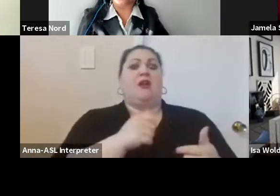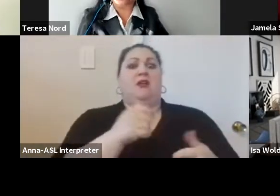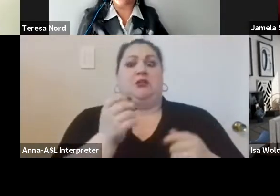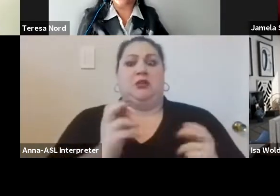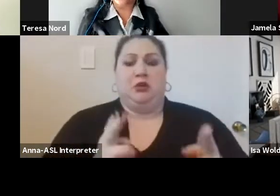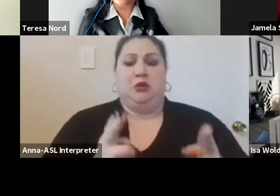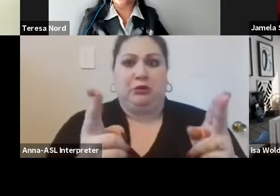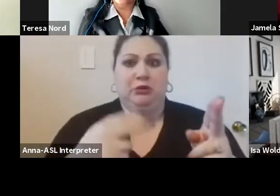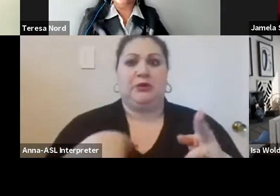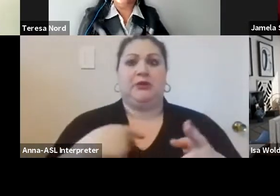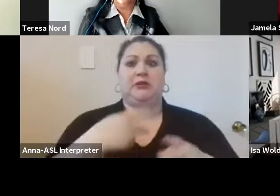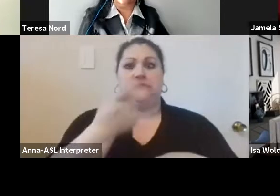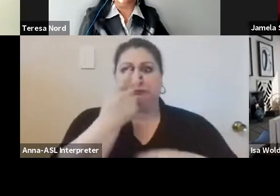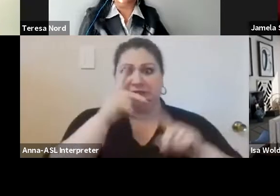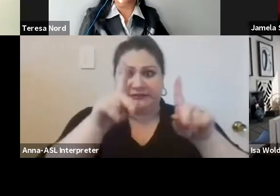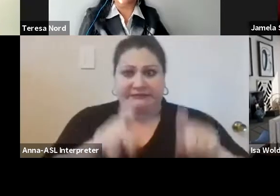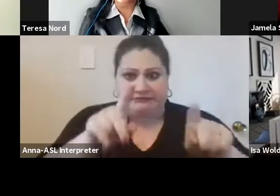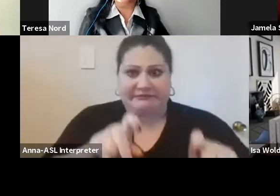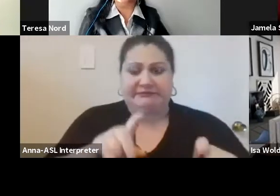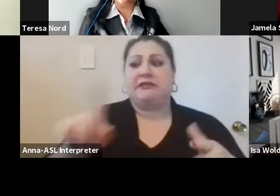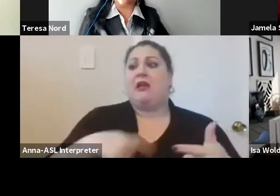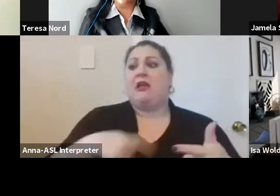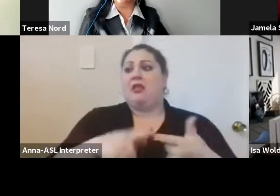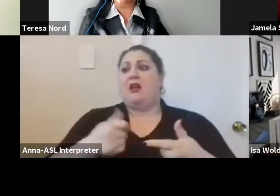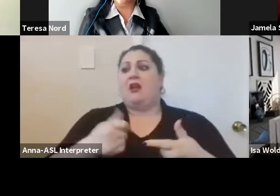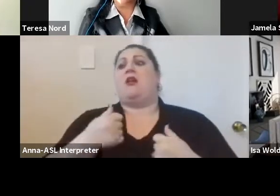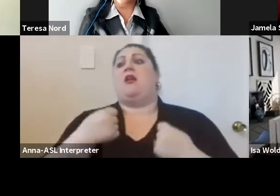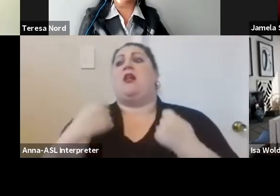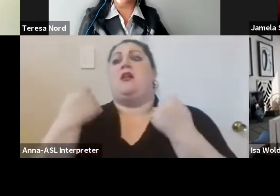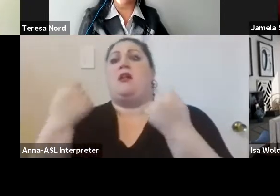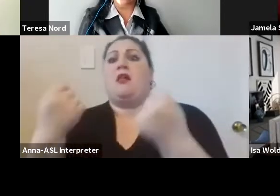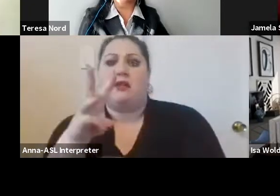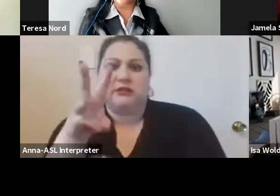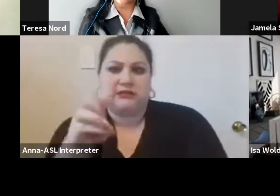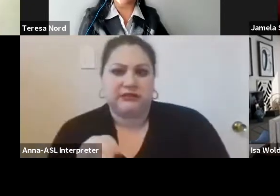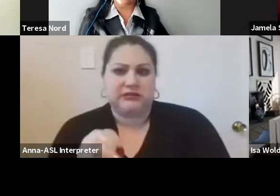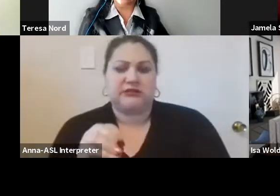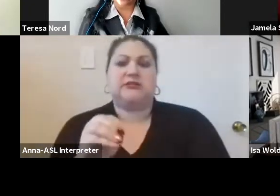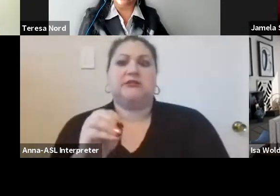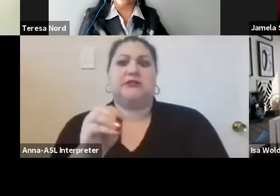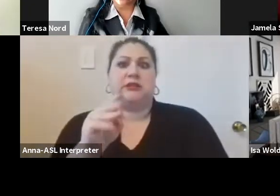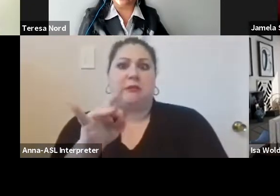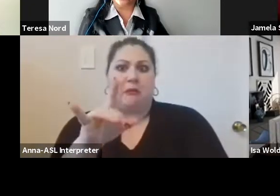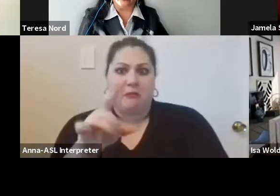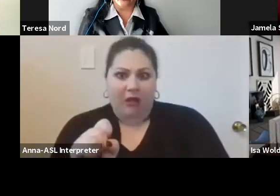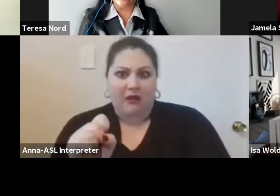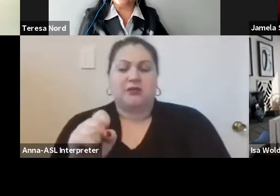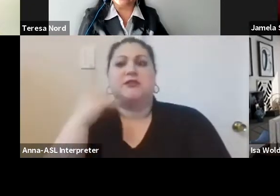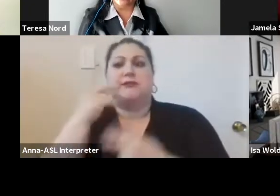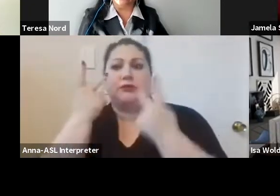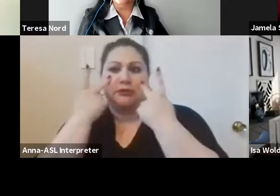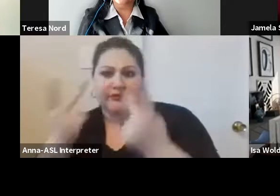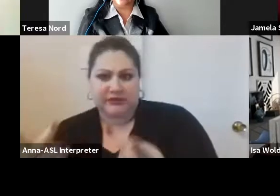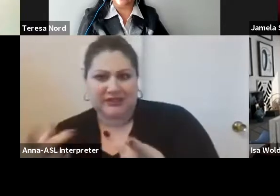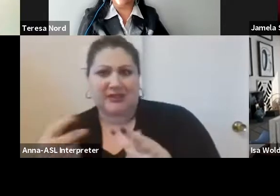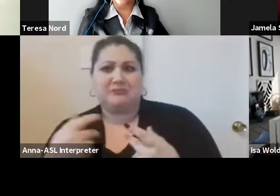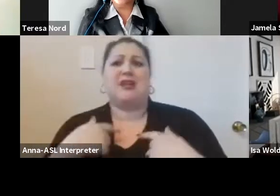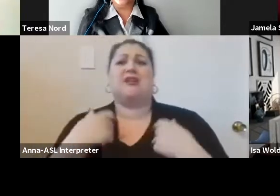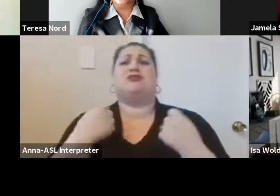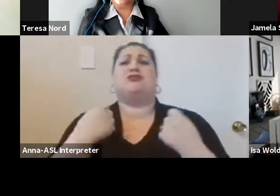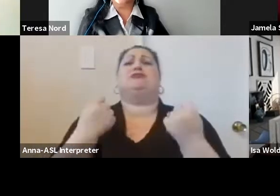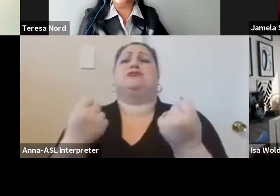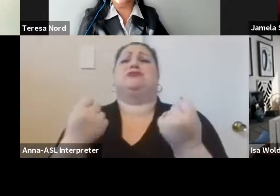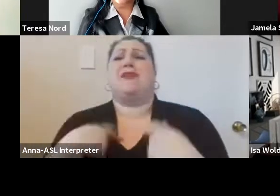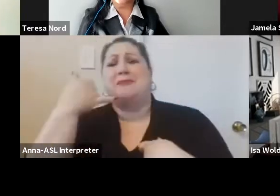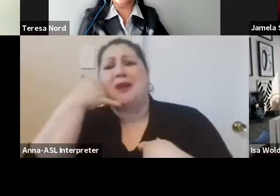rush hour traffic. And I would be pulling off the off ramp and calling her, crying and saying, I'm almost